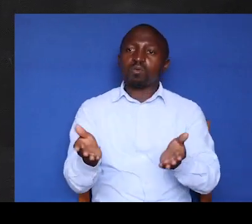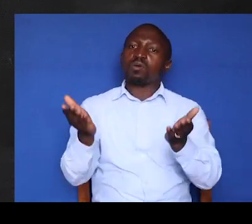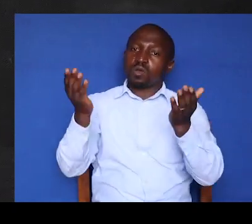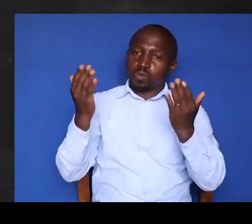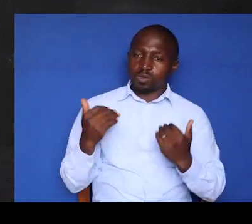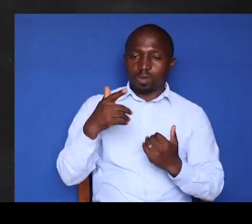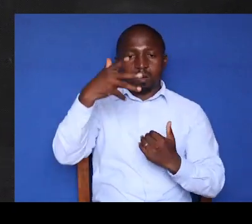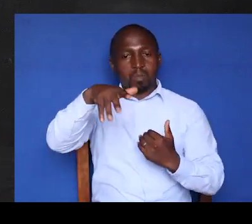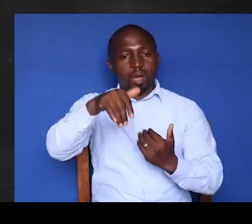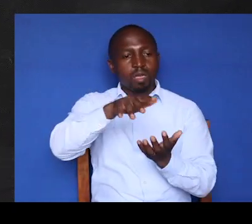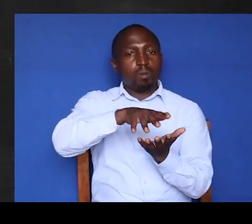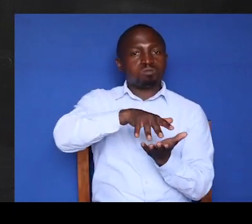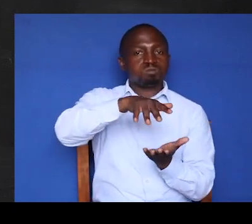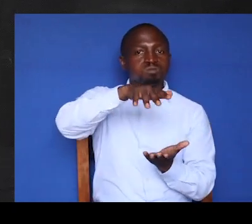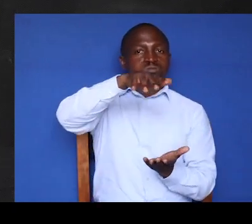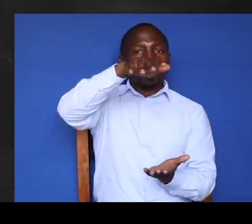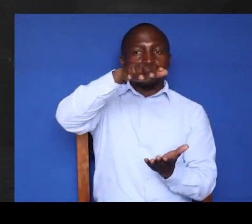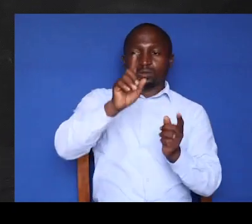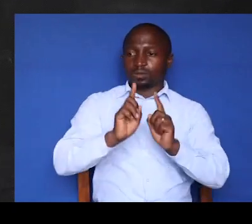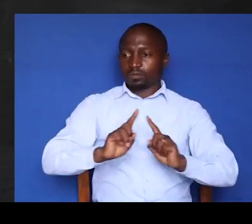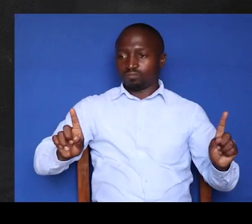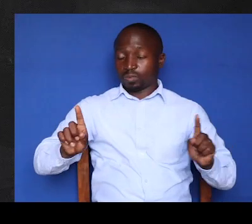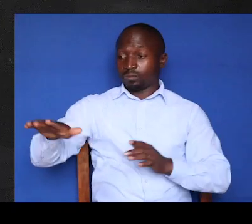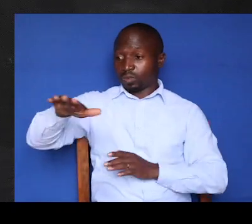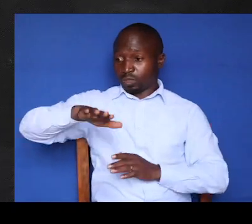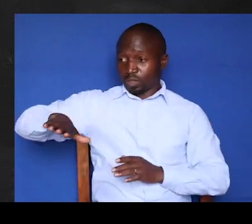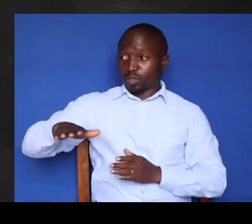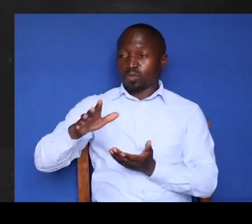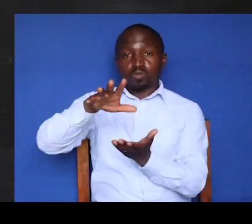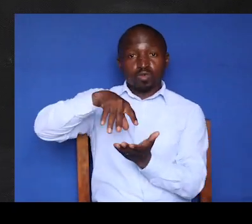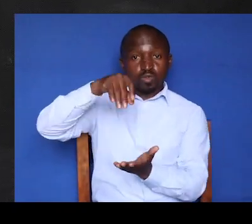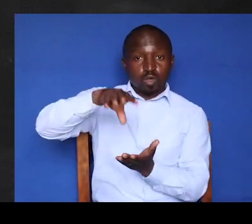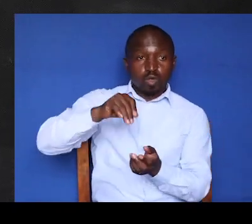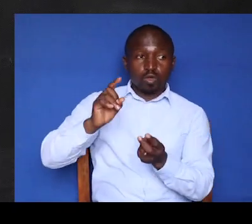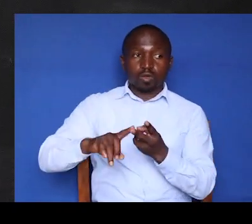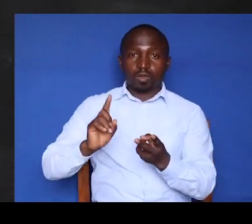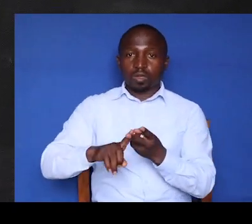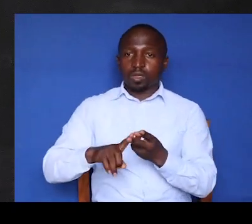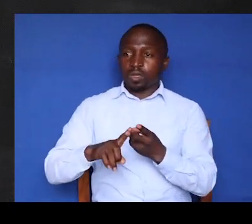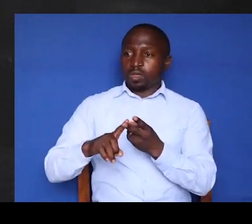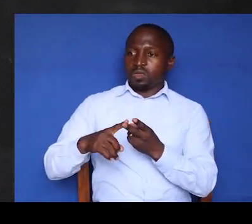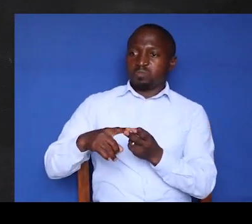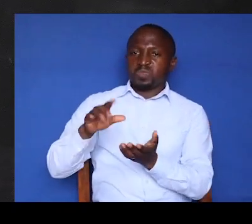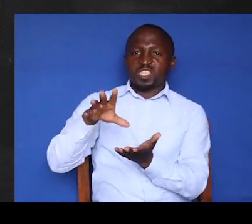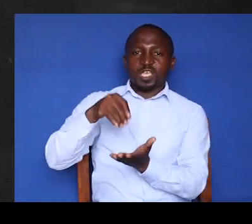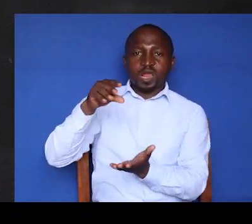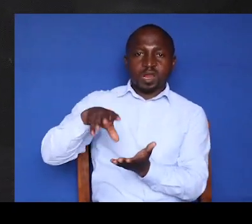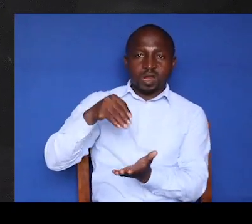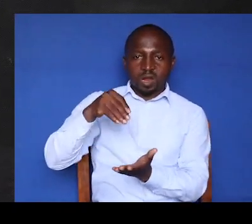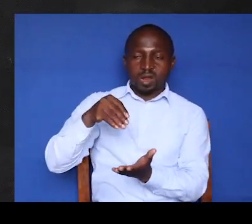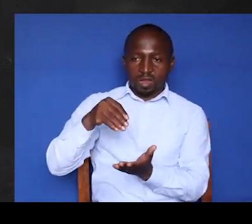high volume of water easily, as it can be compared to where the soil is of sandy. Sandy